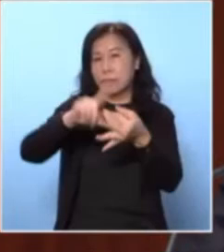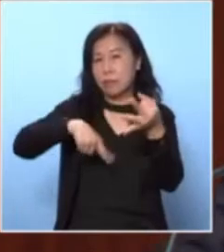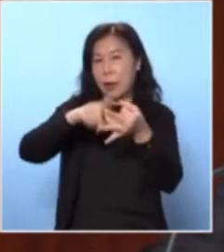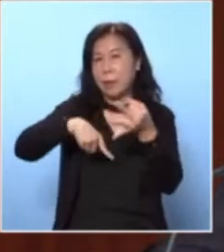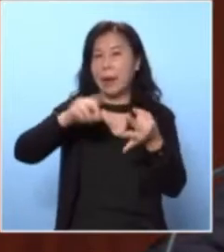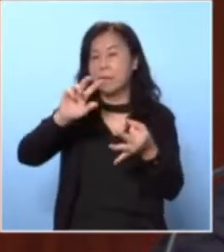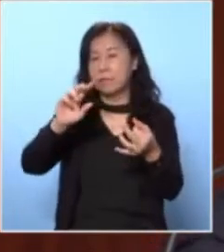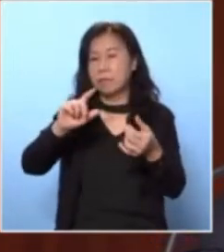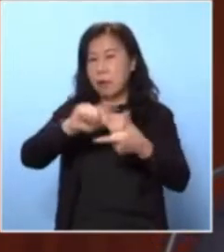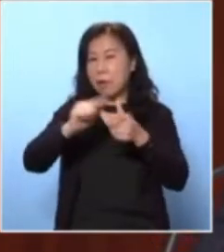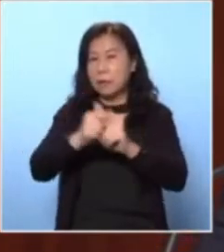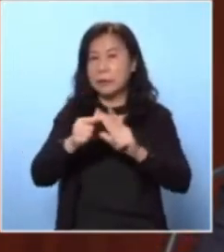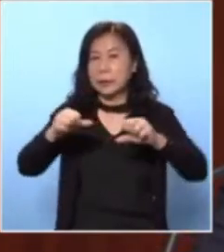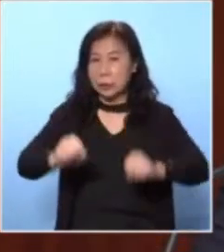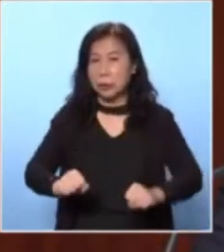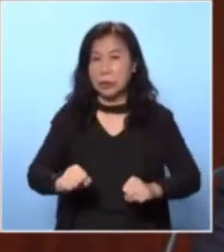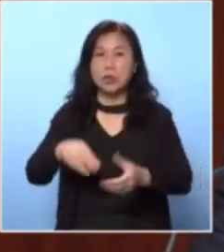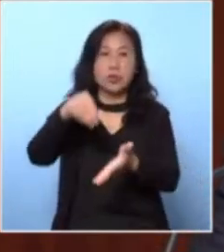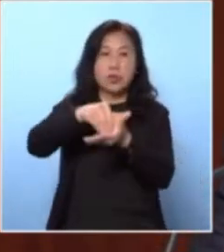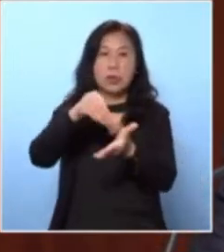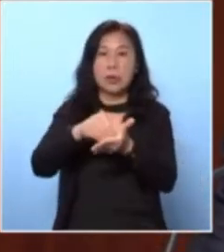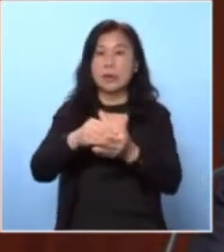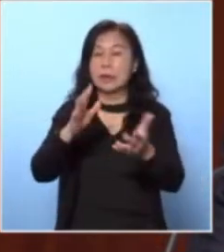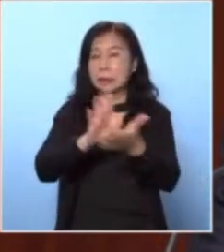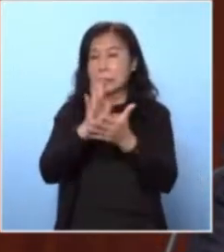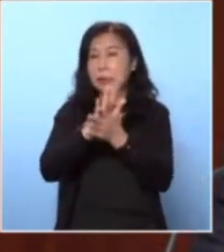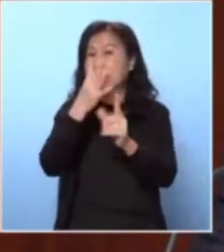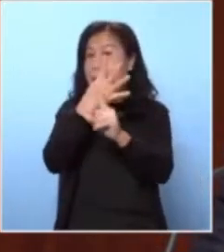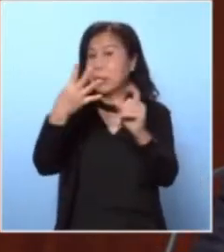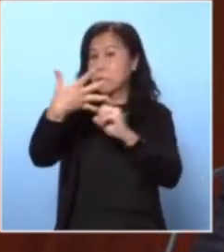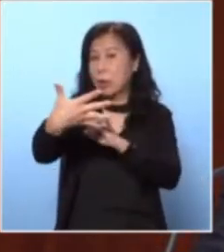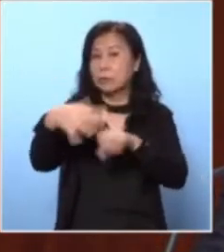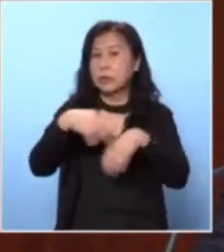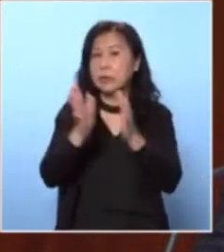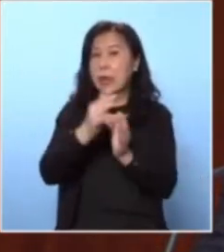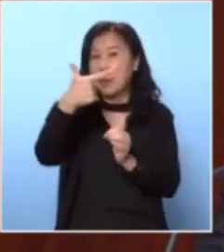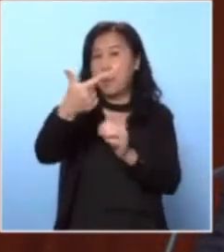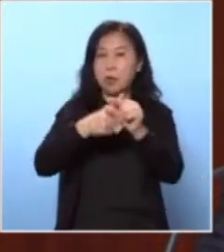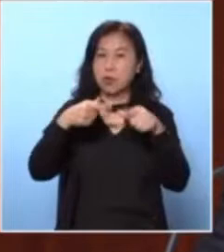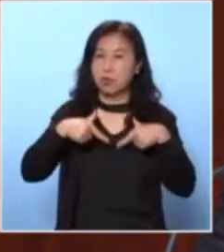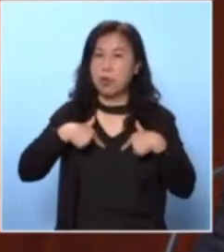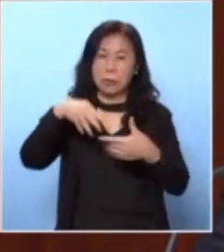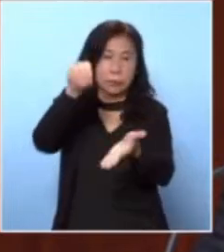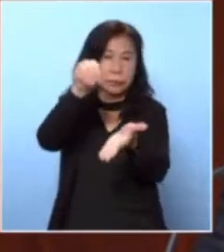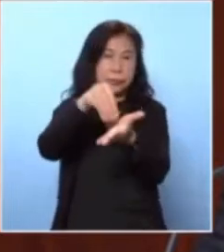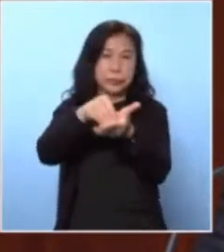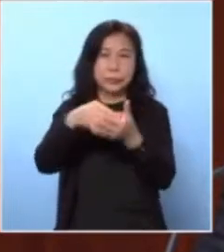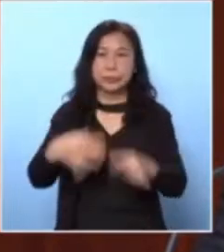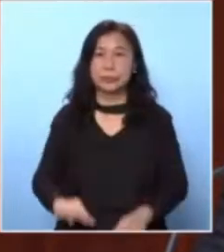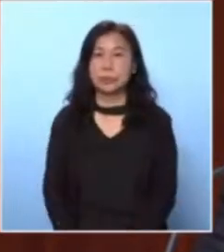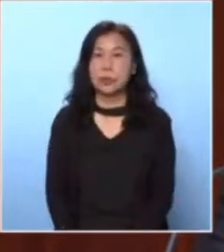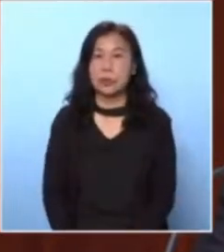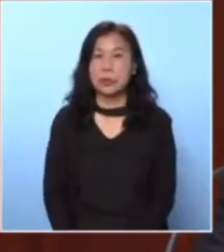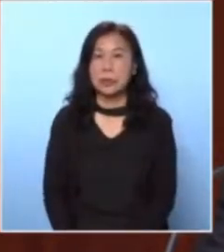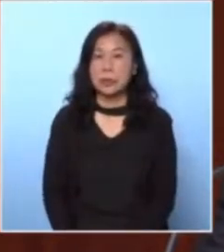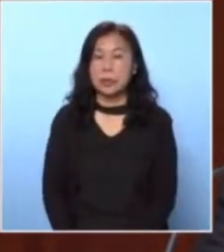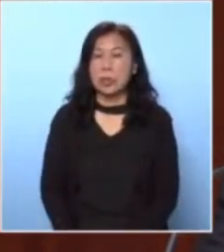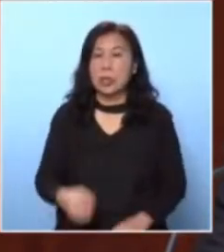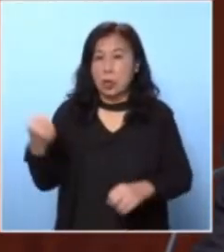measures, while realizing Hong Kong's development of 8 centers, as outlined in the 14th Five-Year Plan.